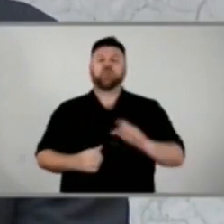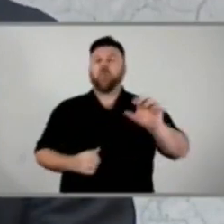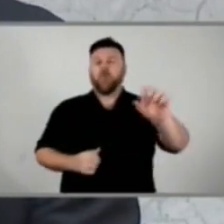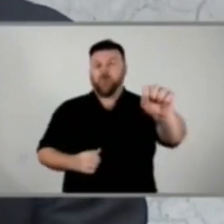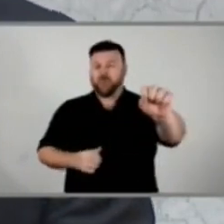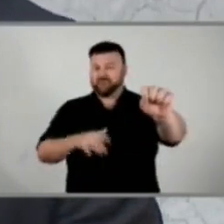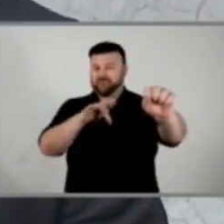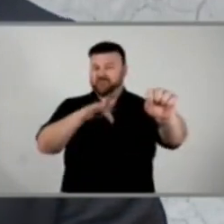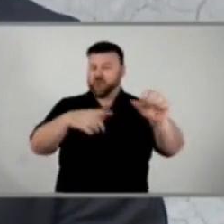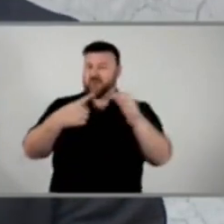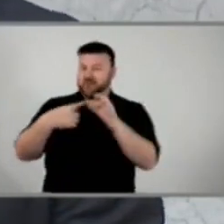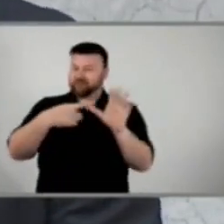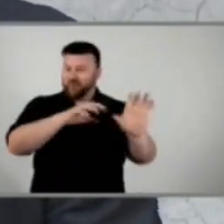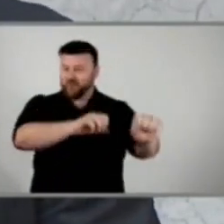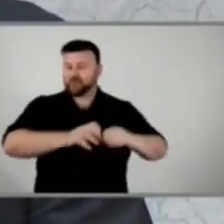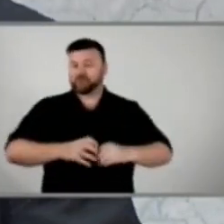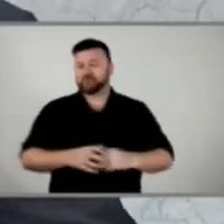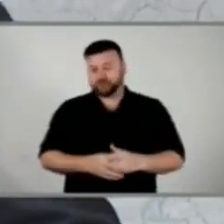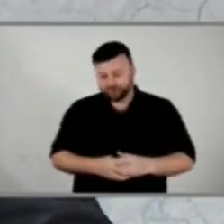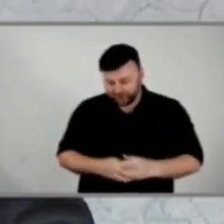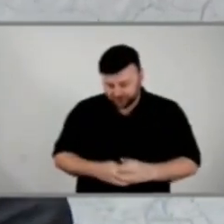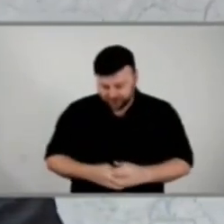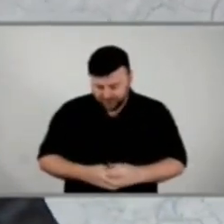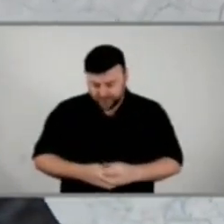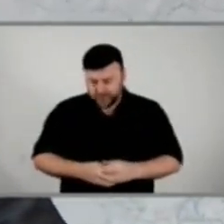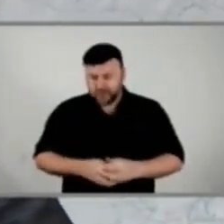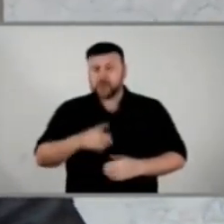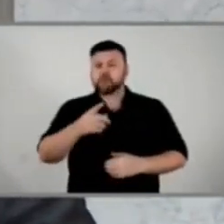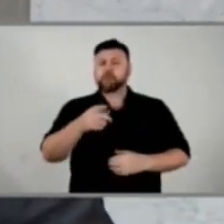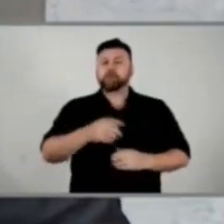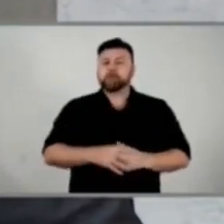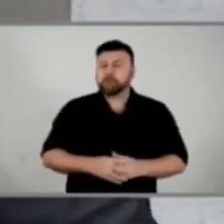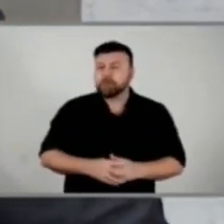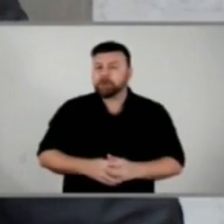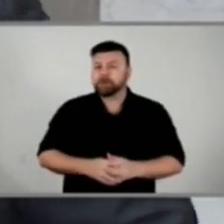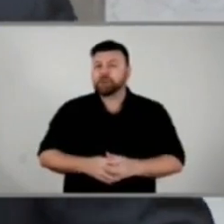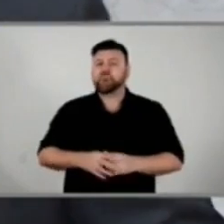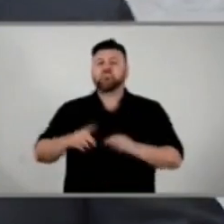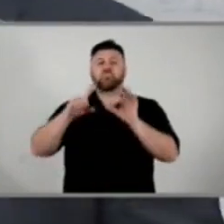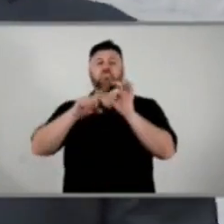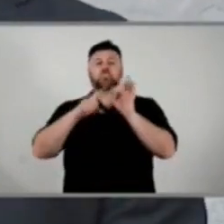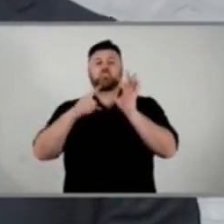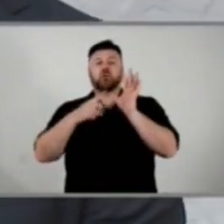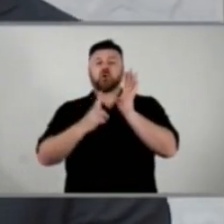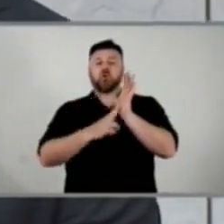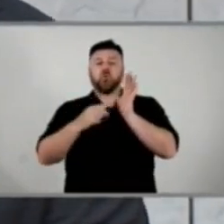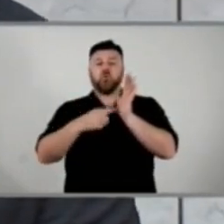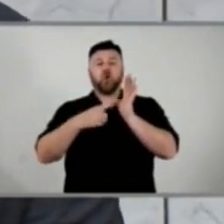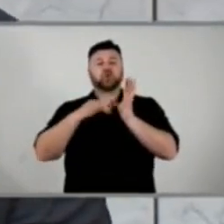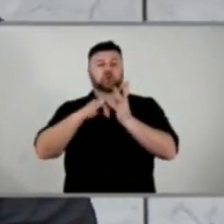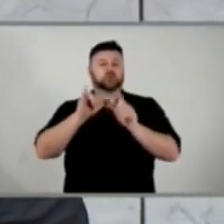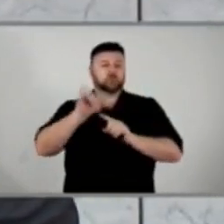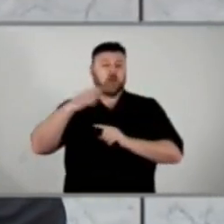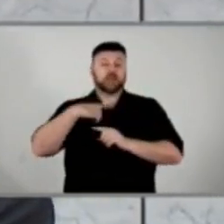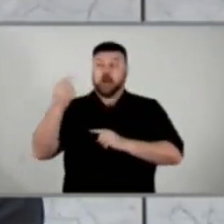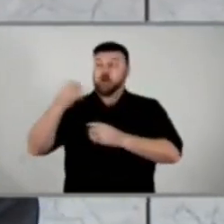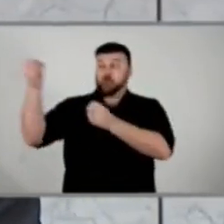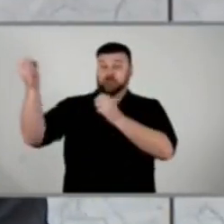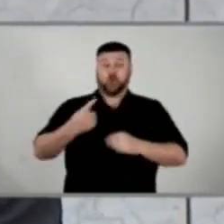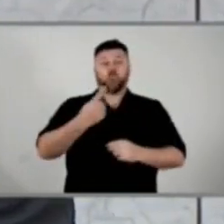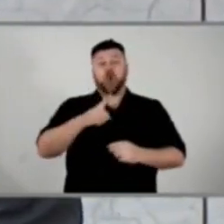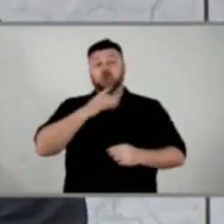just... Andrew? Qantas has brought home 161 Australians. Sorry? Qantas has brought home 161 Australians today. Their annual general meeting